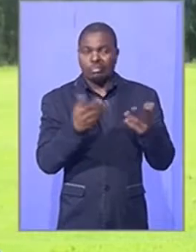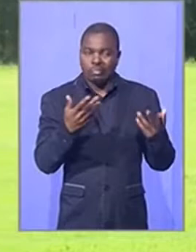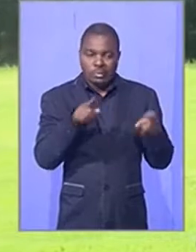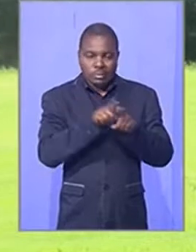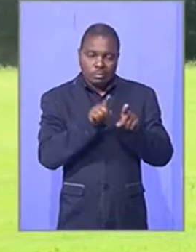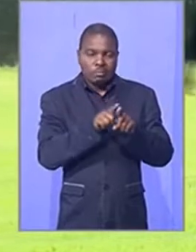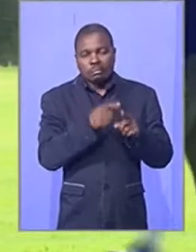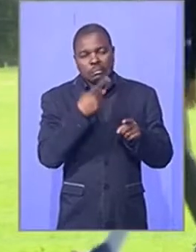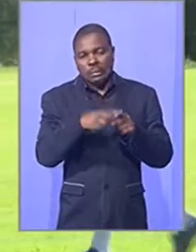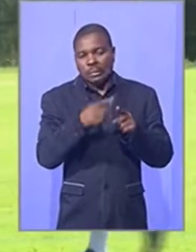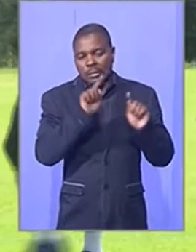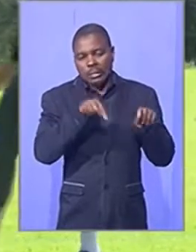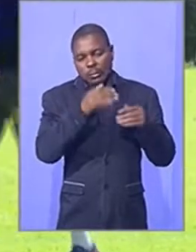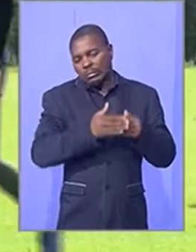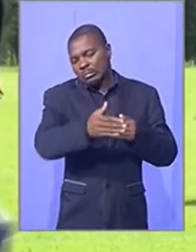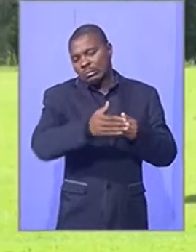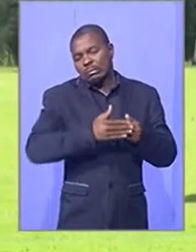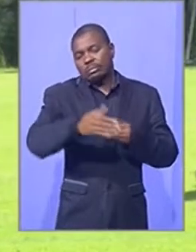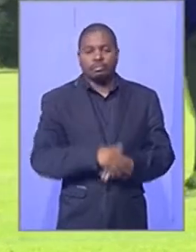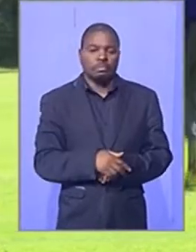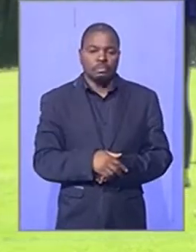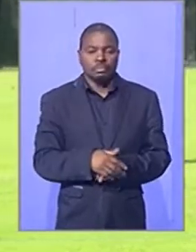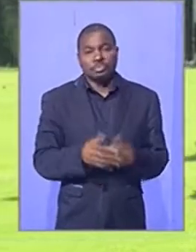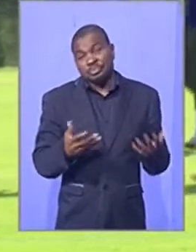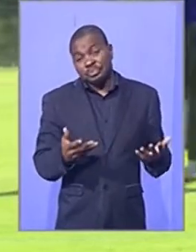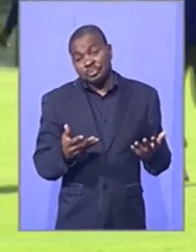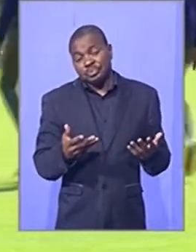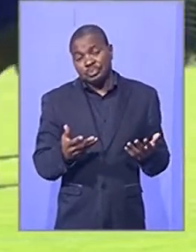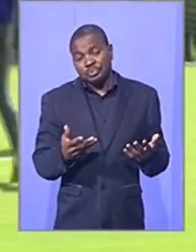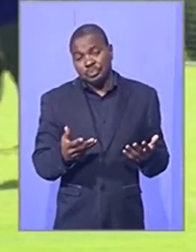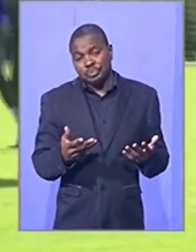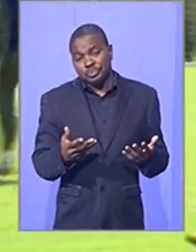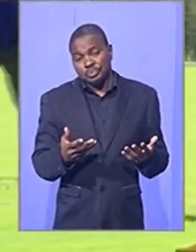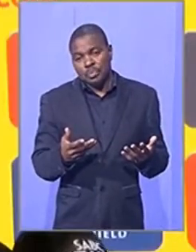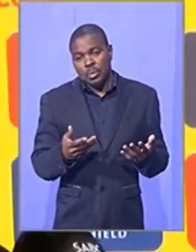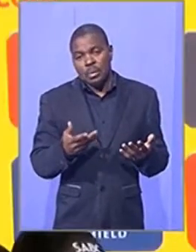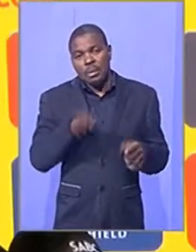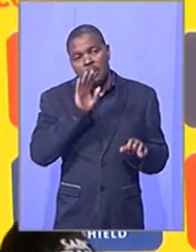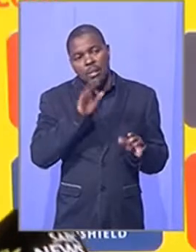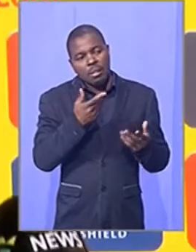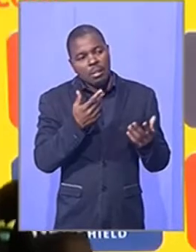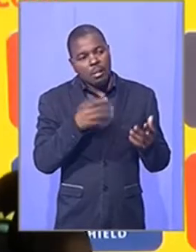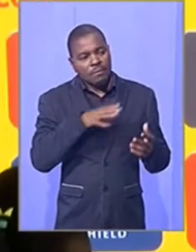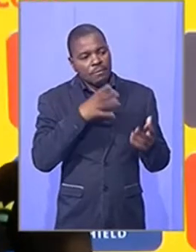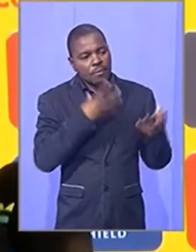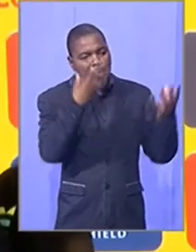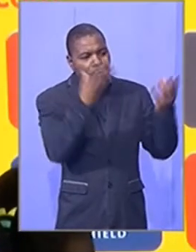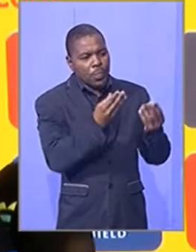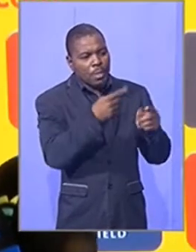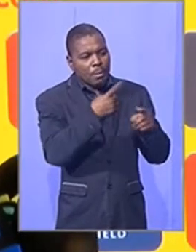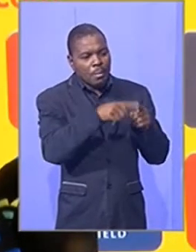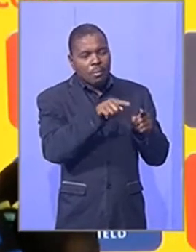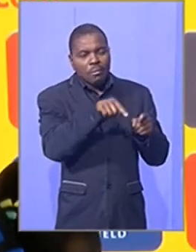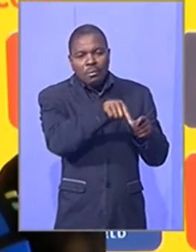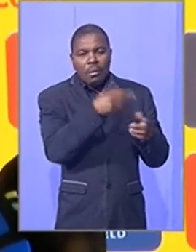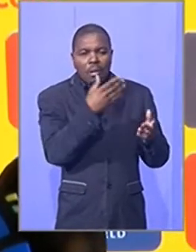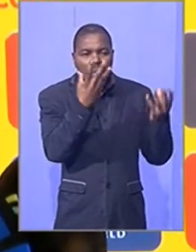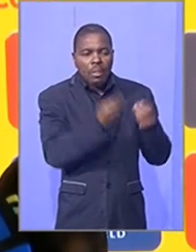He's going to be out for some time as well. We'll actually be left with 18 players to prepare for this game,